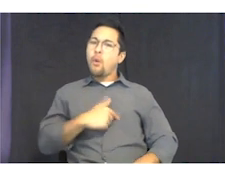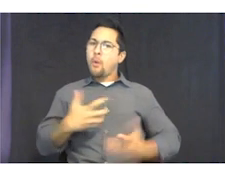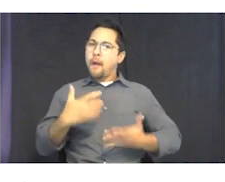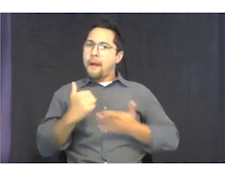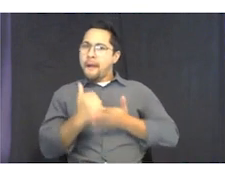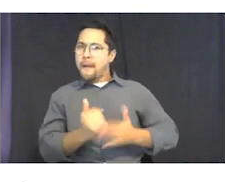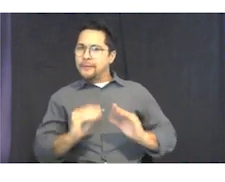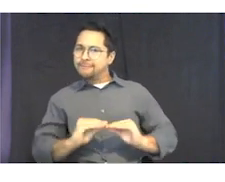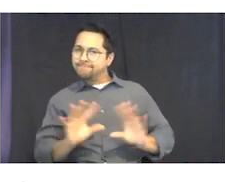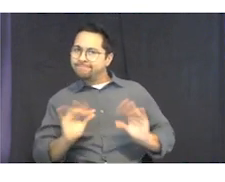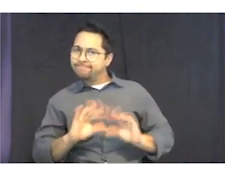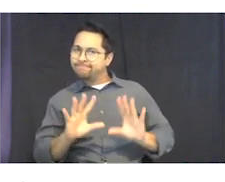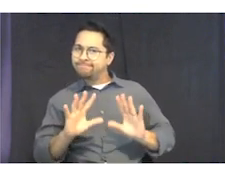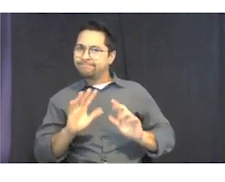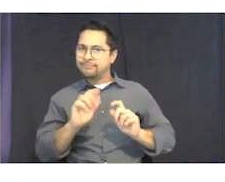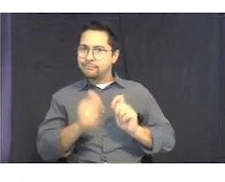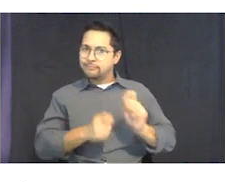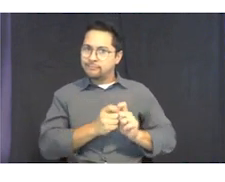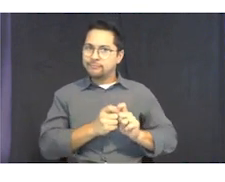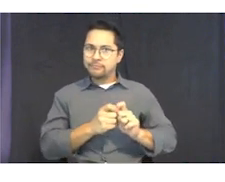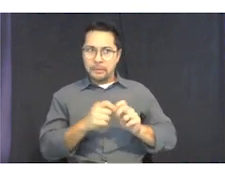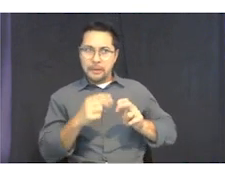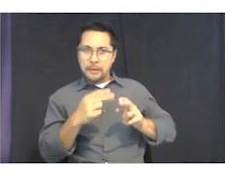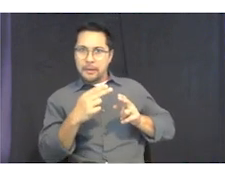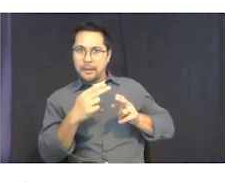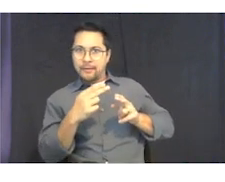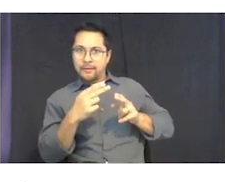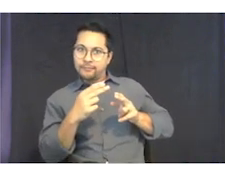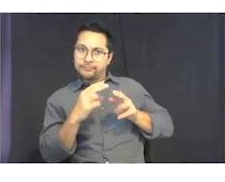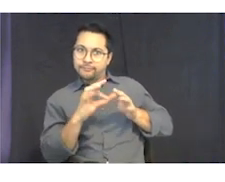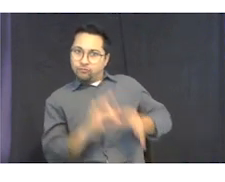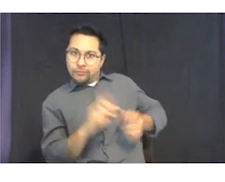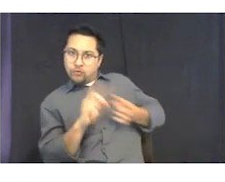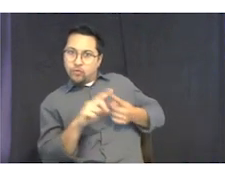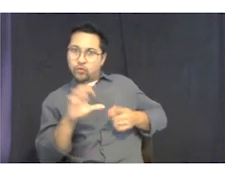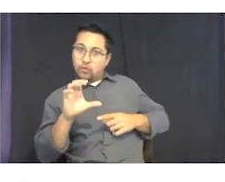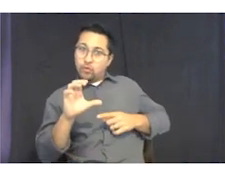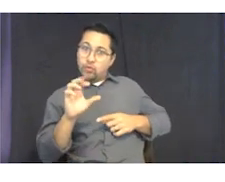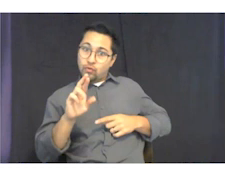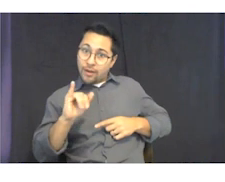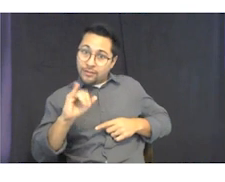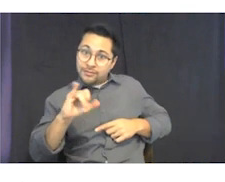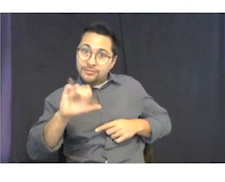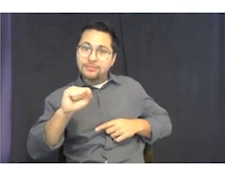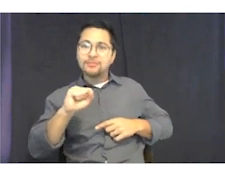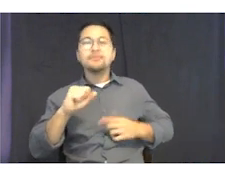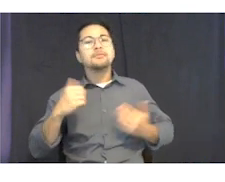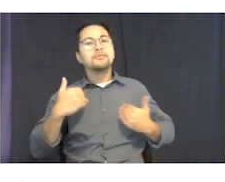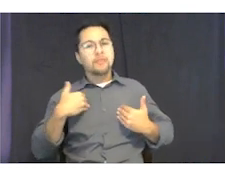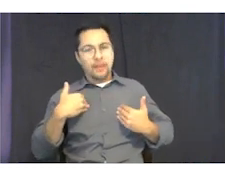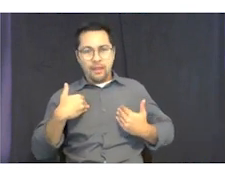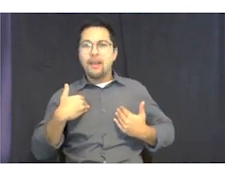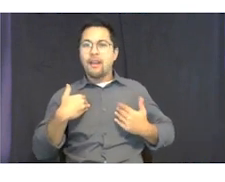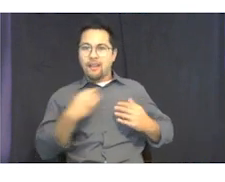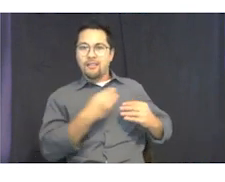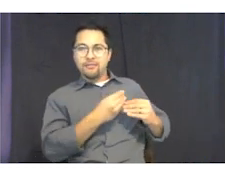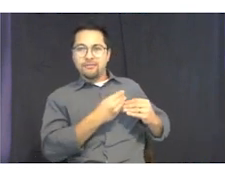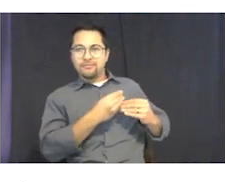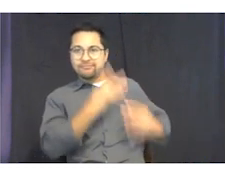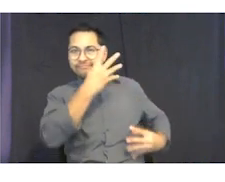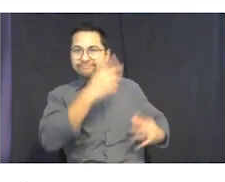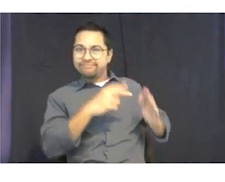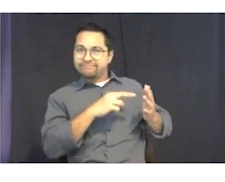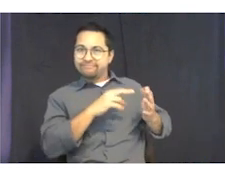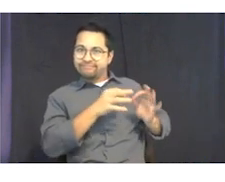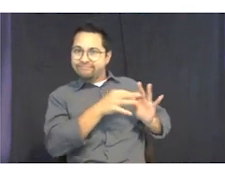specifically those criteria are on that particular list, the actual reference is listed here